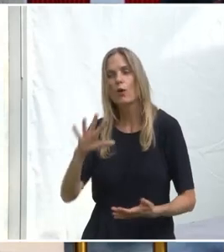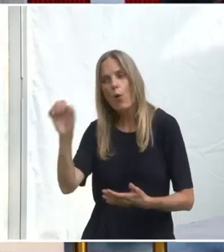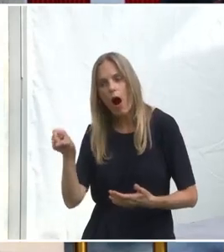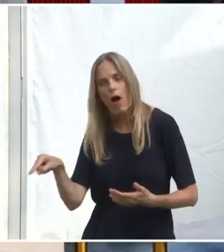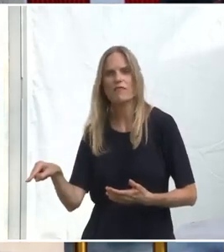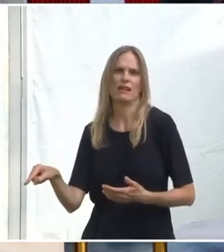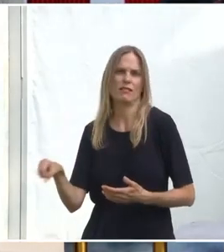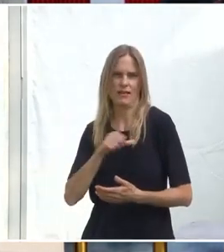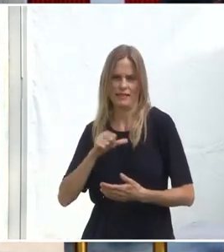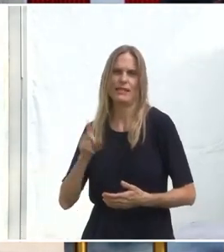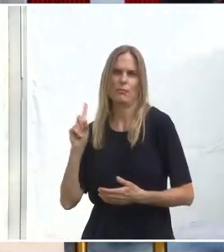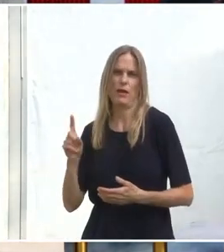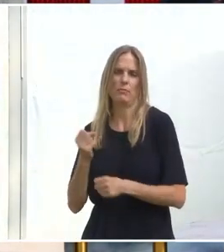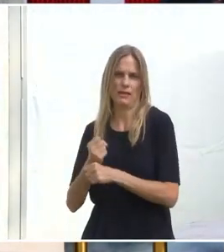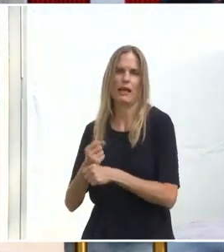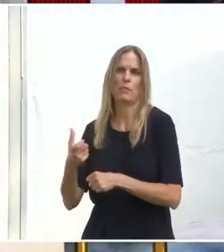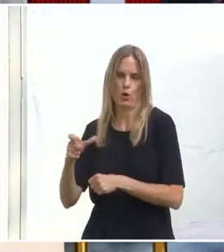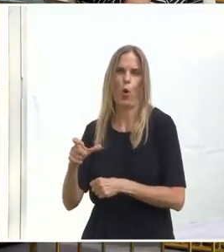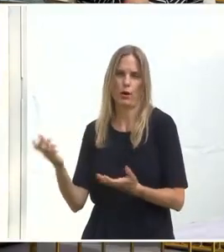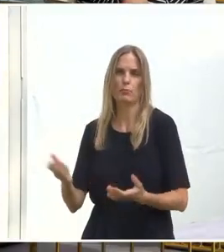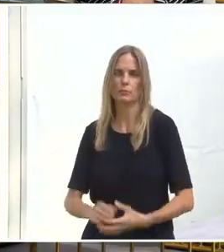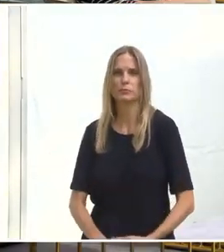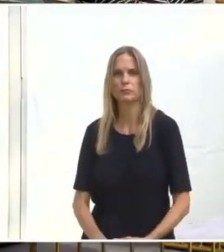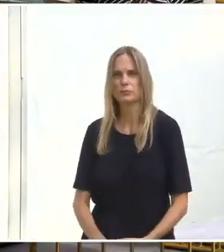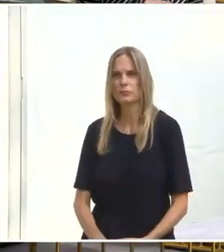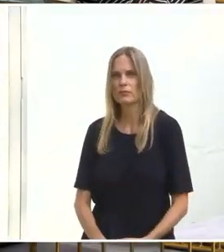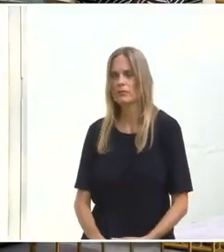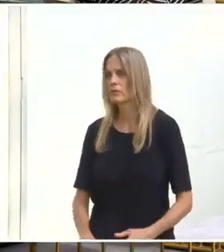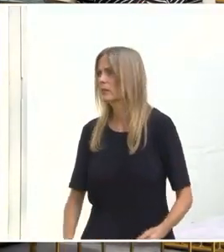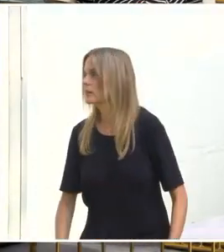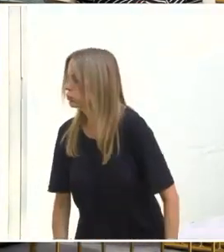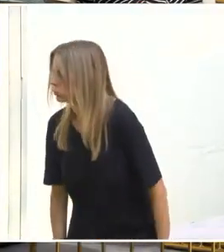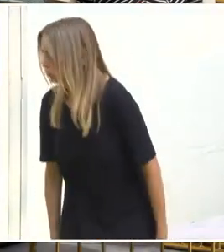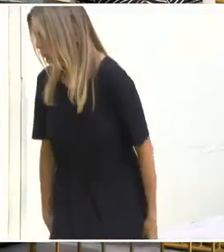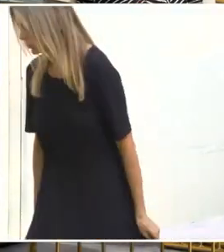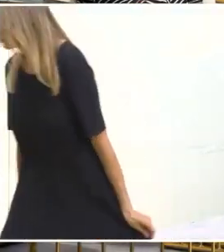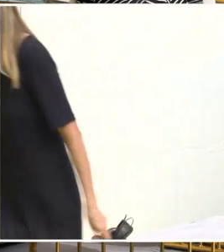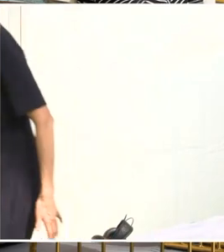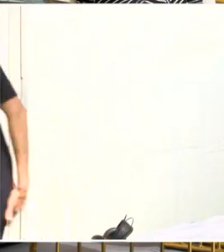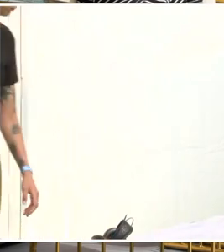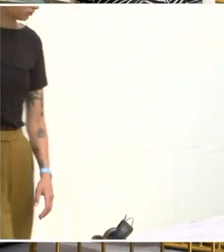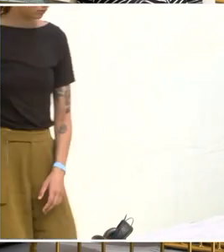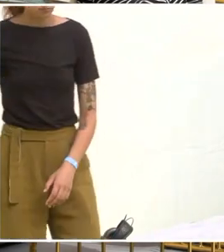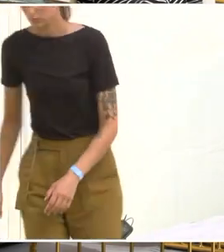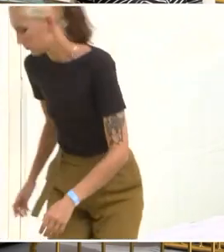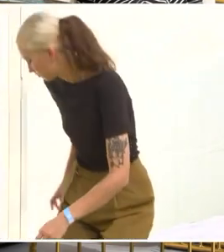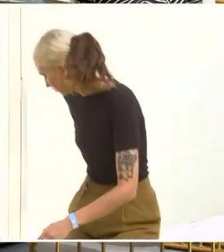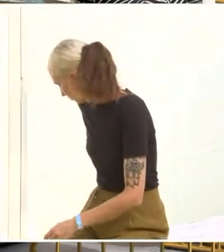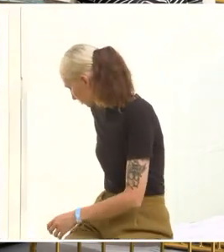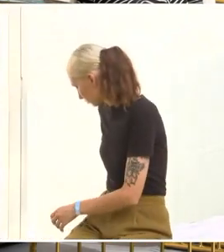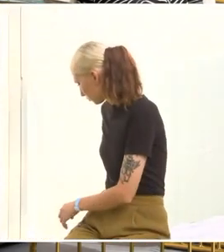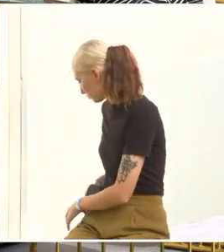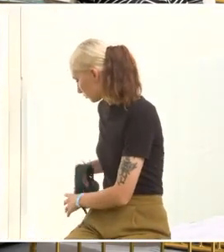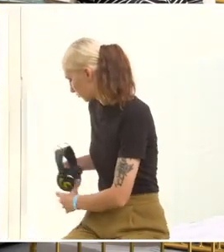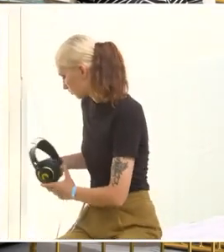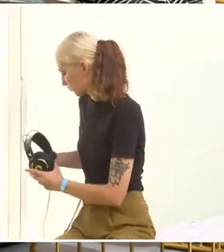here as well. Just wanted to share my experience with Africa. I was in Kenya and in Nairobi,